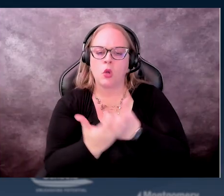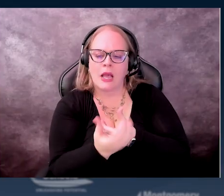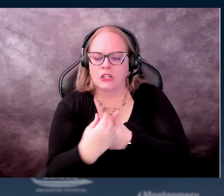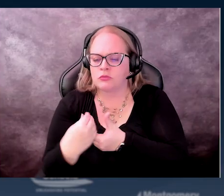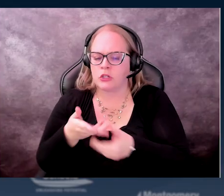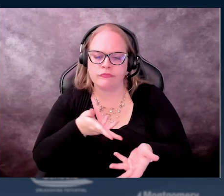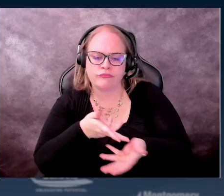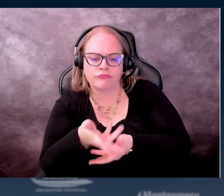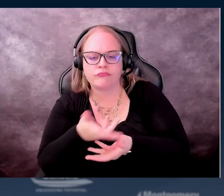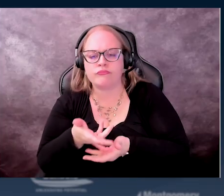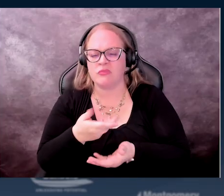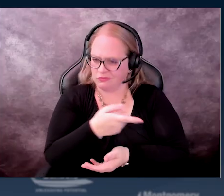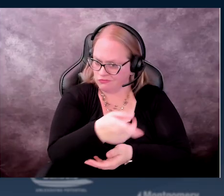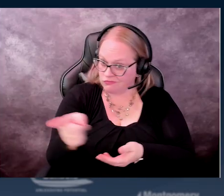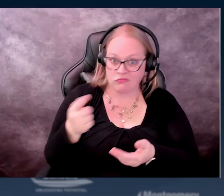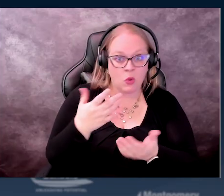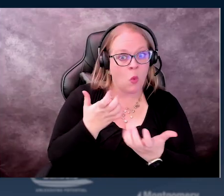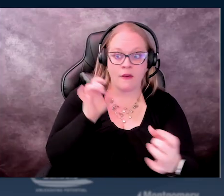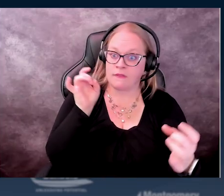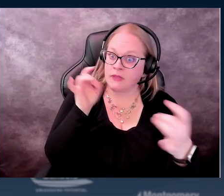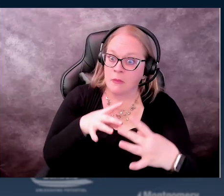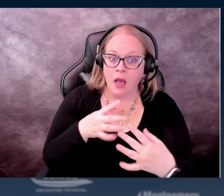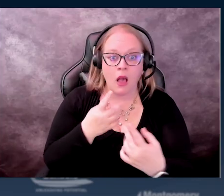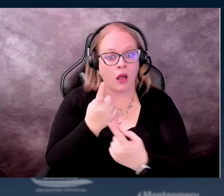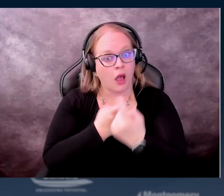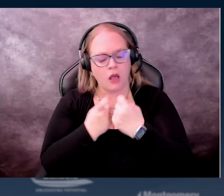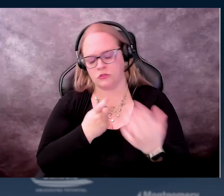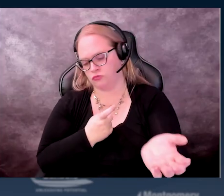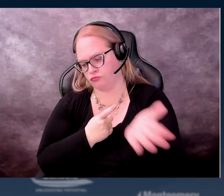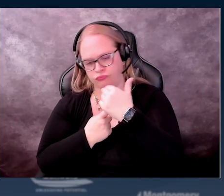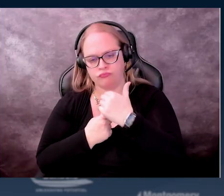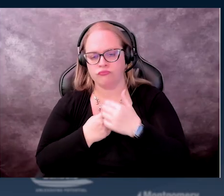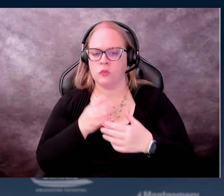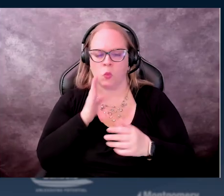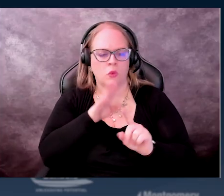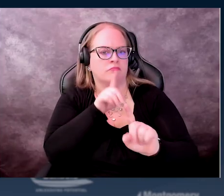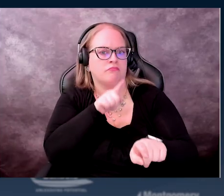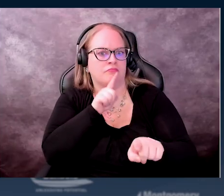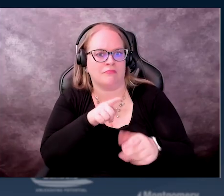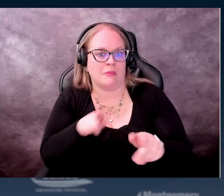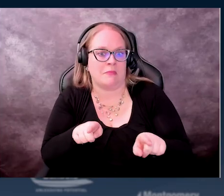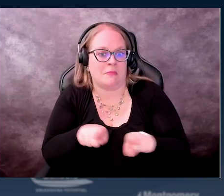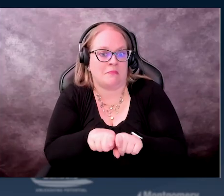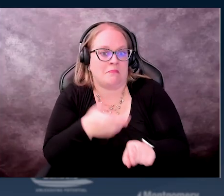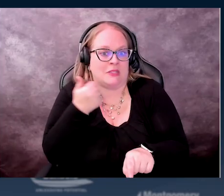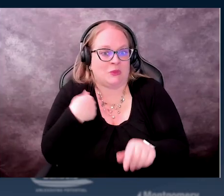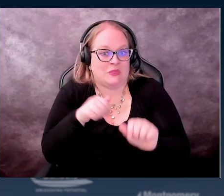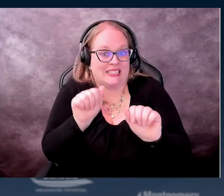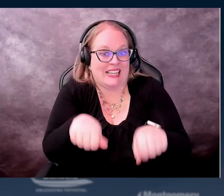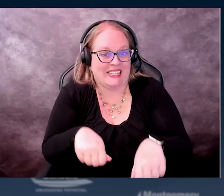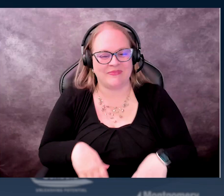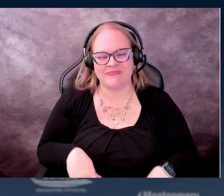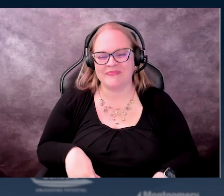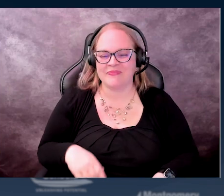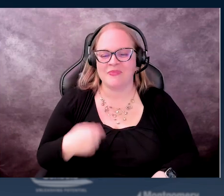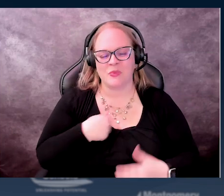get some questions answered as best as we can. We appreciate your time and your energy, and we'll see you soon.